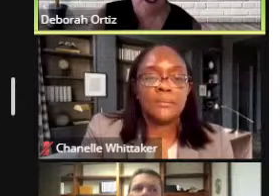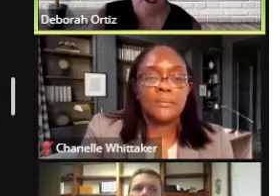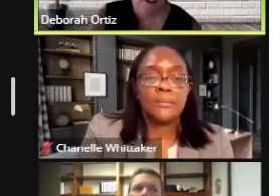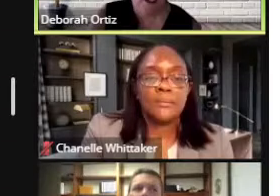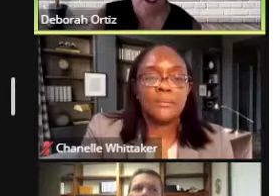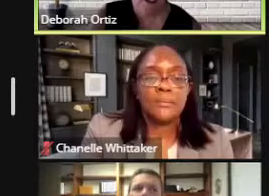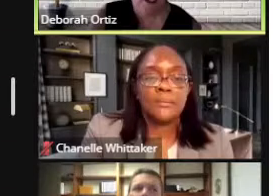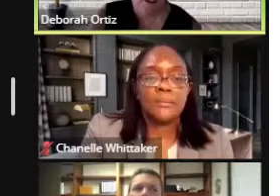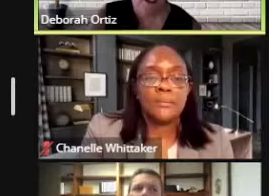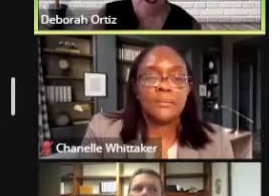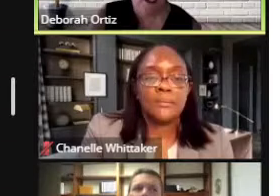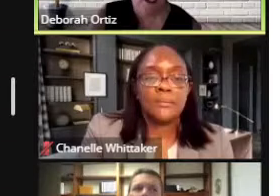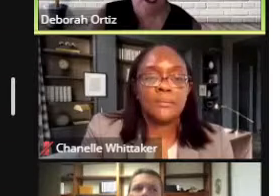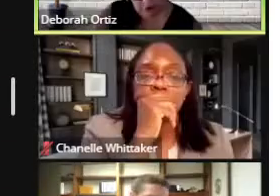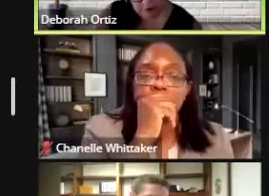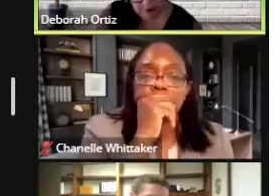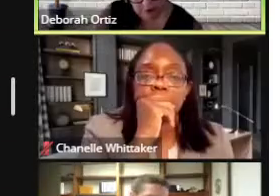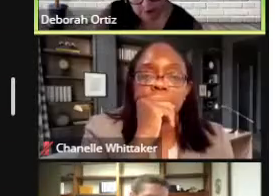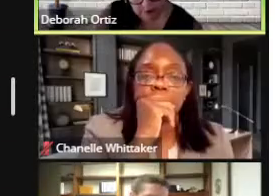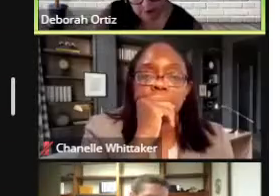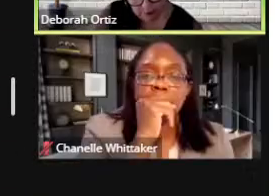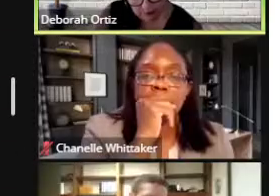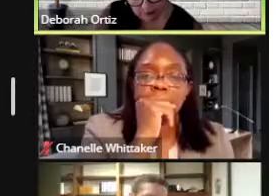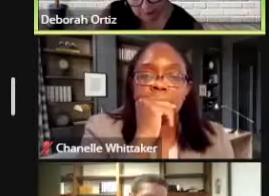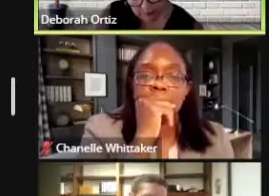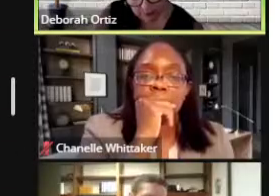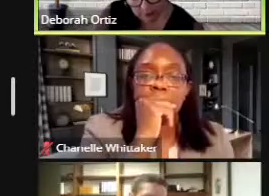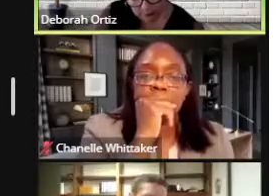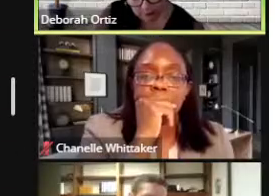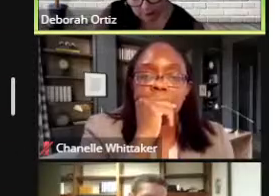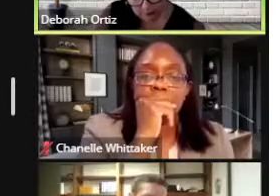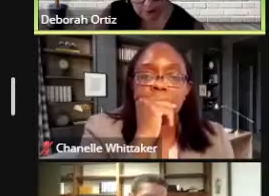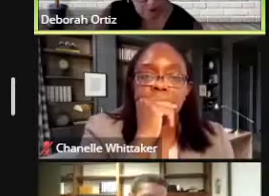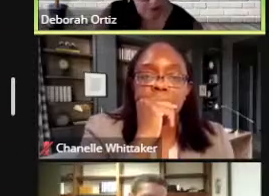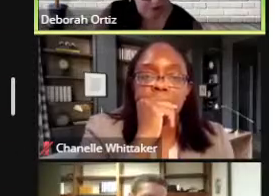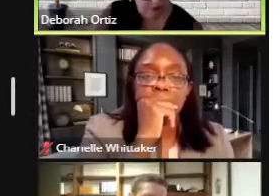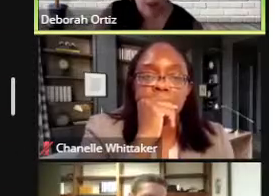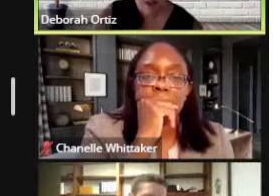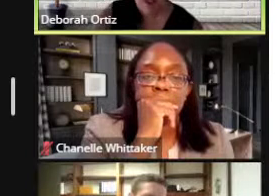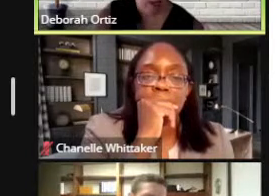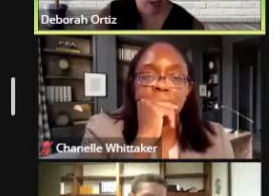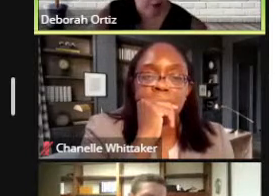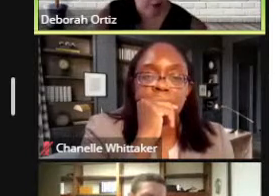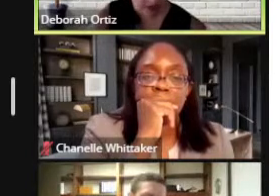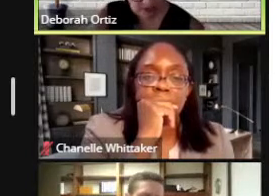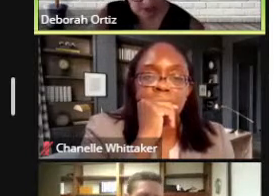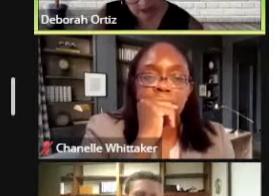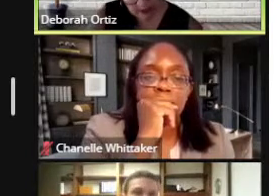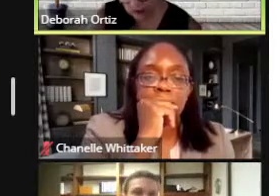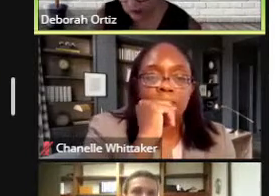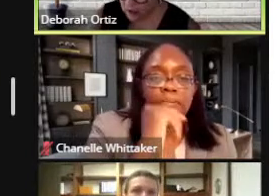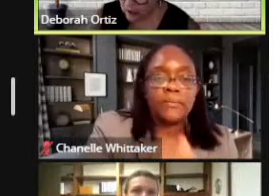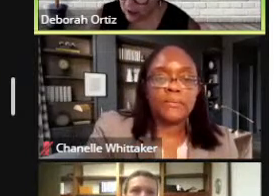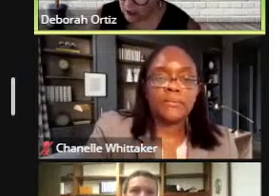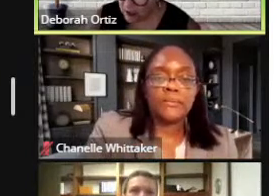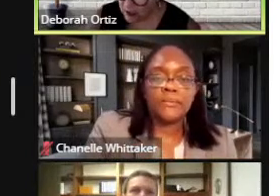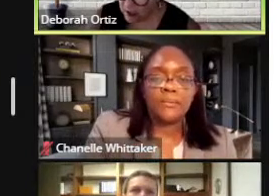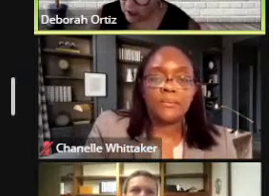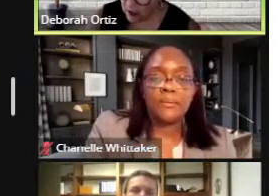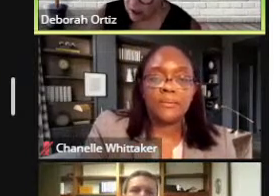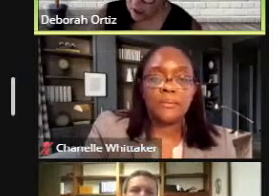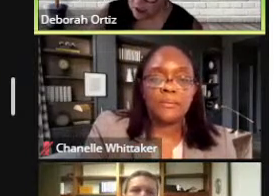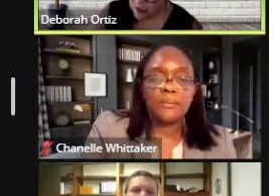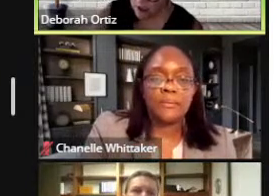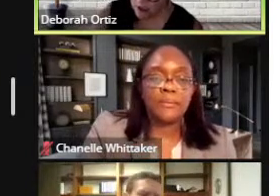Is there a Nicole Williams? And Jennifer, are you able to figure out which one to? She got it. Hi, everyone. My name is Nicole